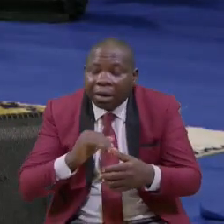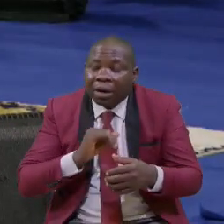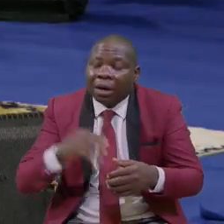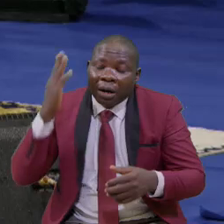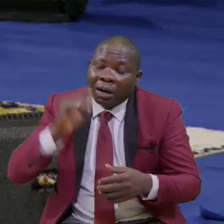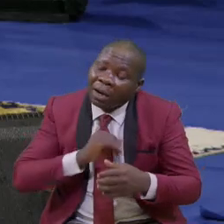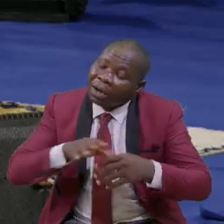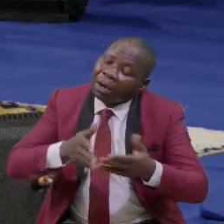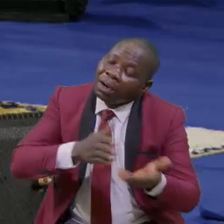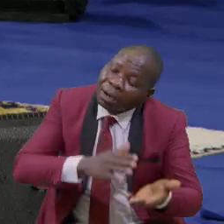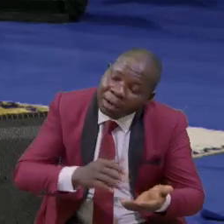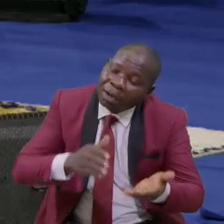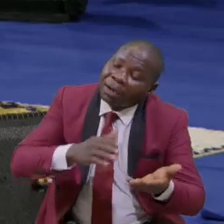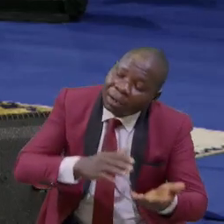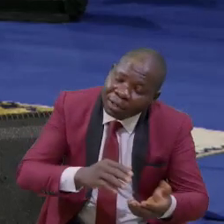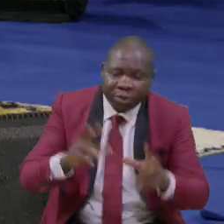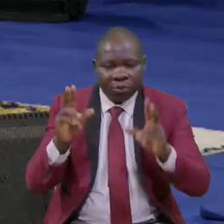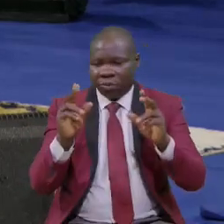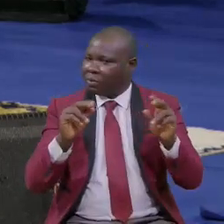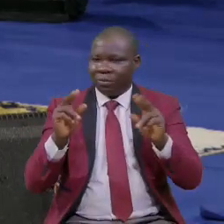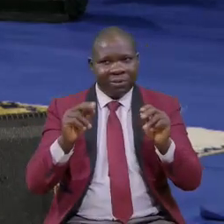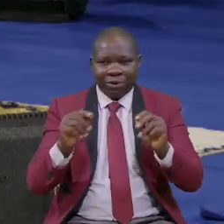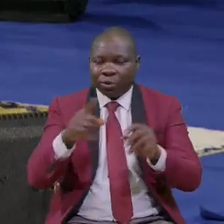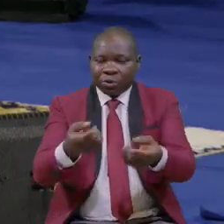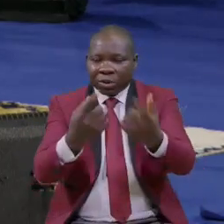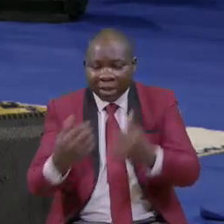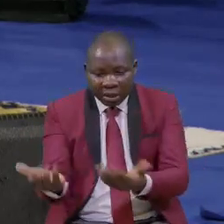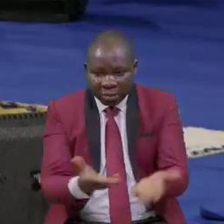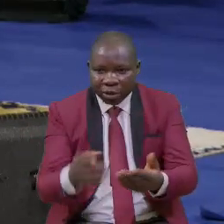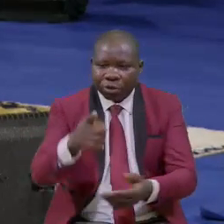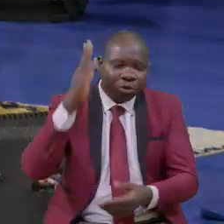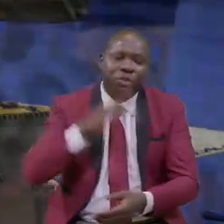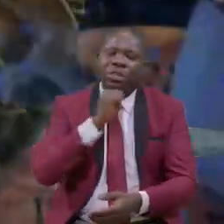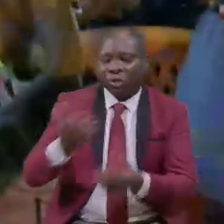die? No, madam, you came here. You will not die.